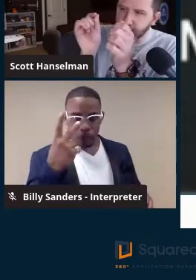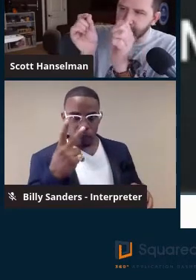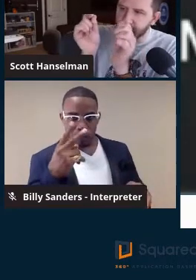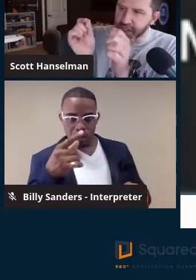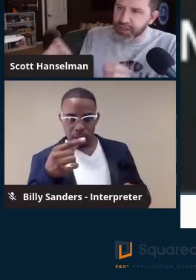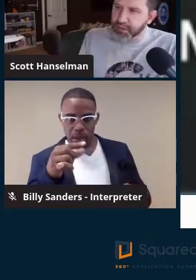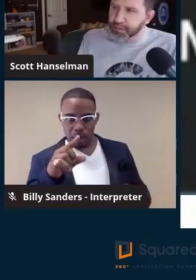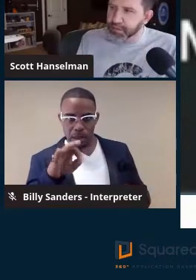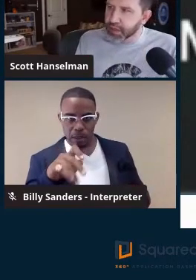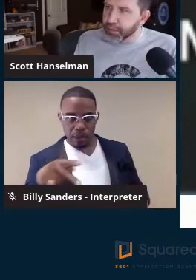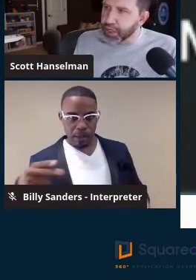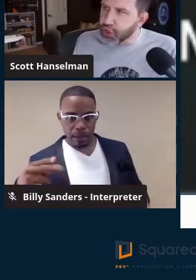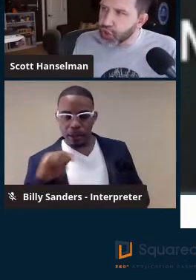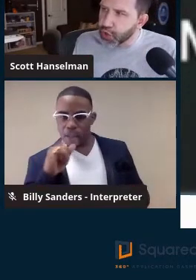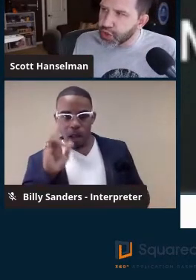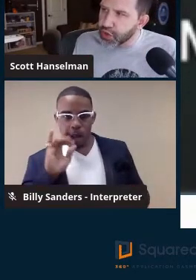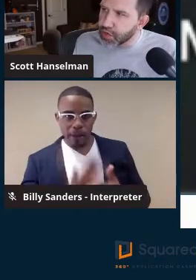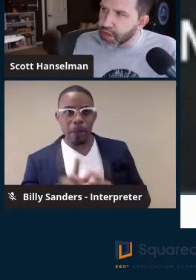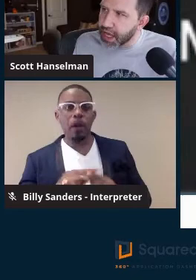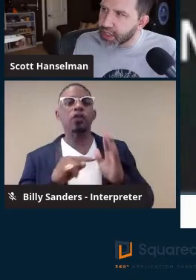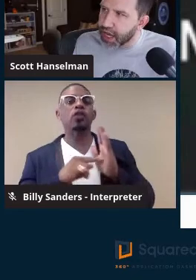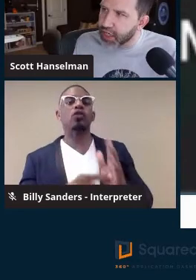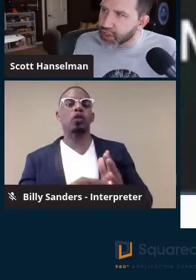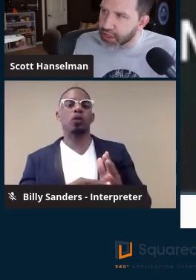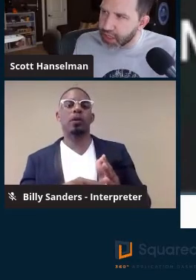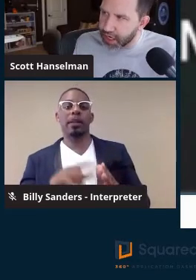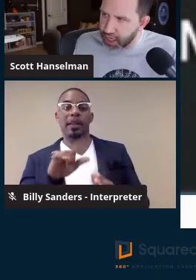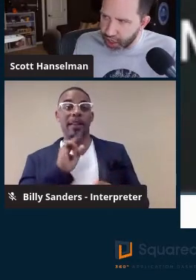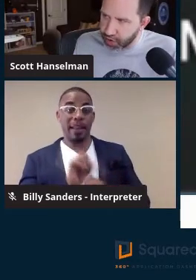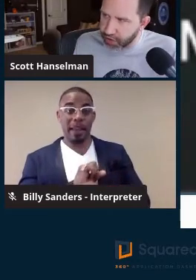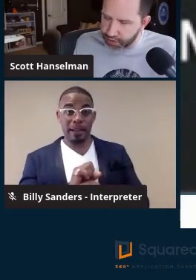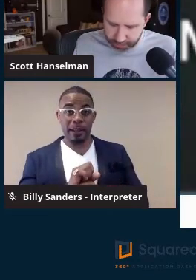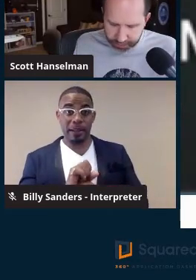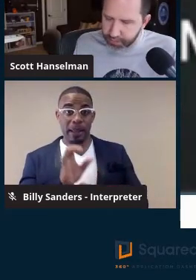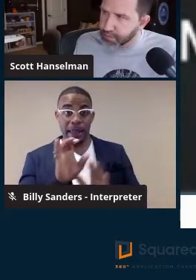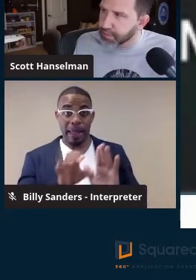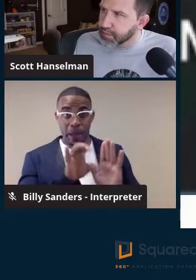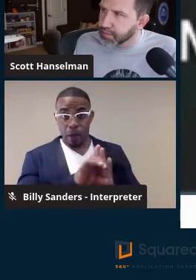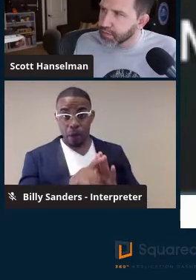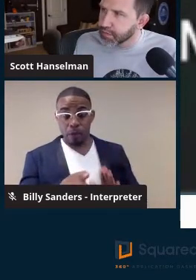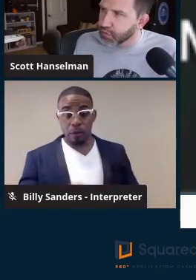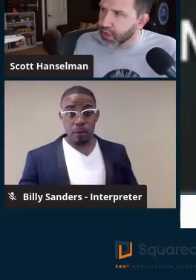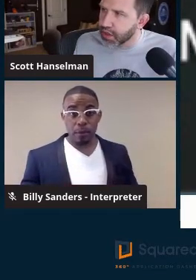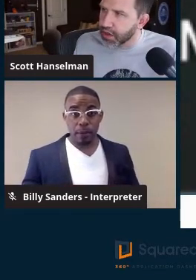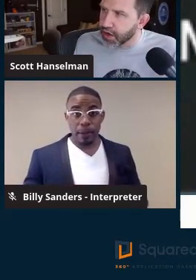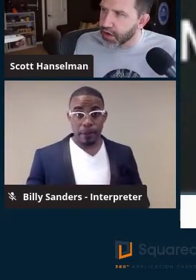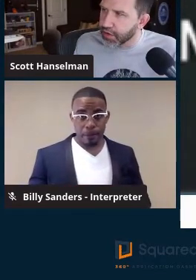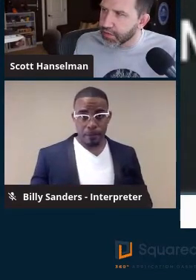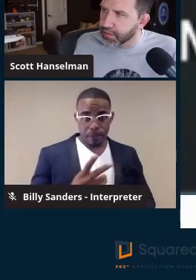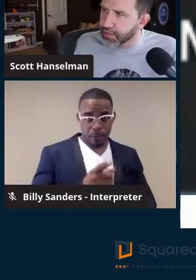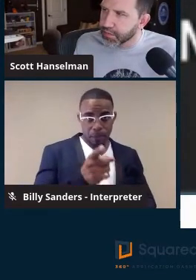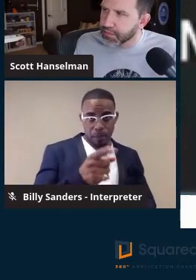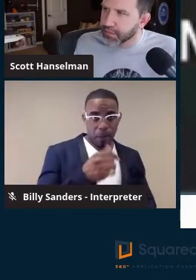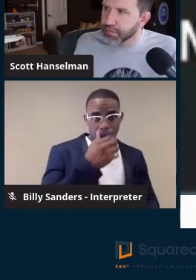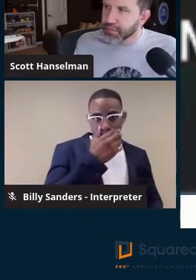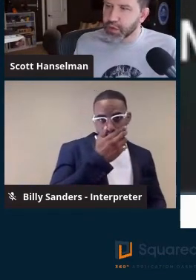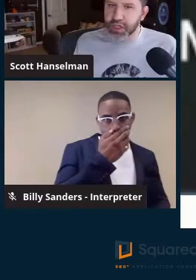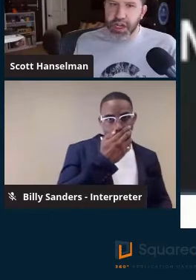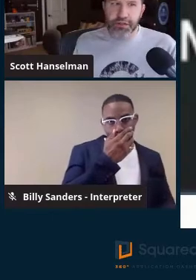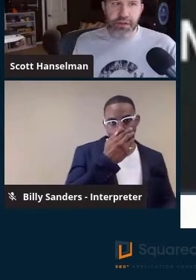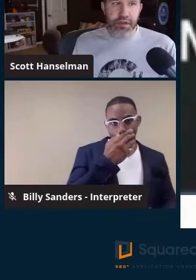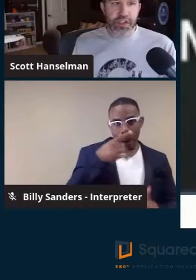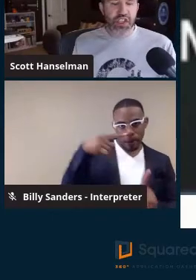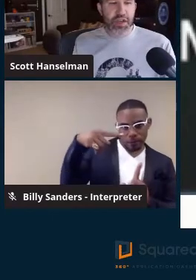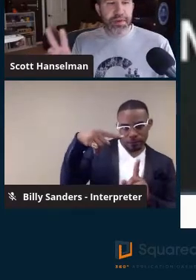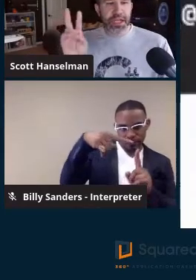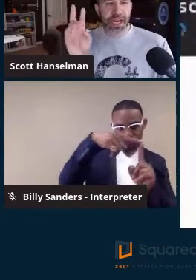doesn't look nice, but it shows you that that's actually a character right there. So it's kind